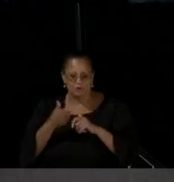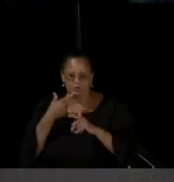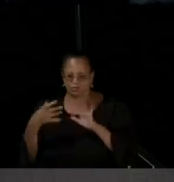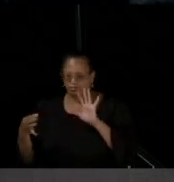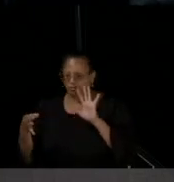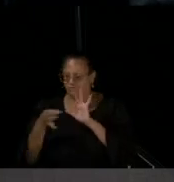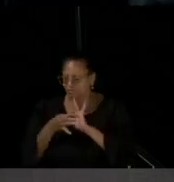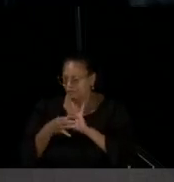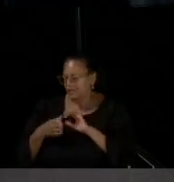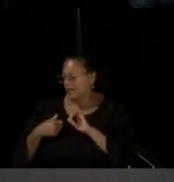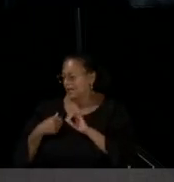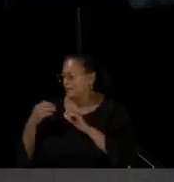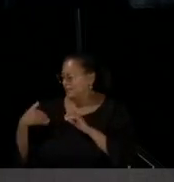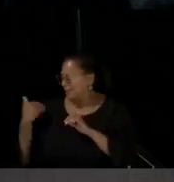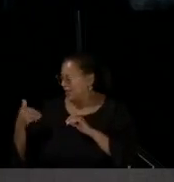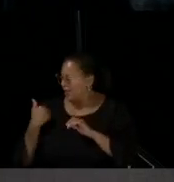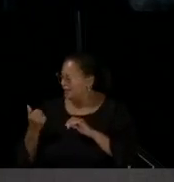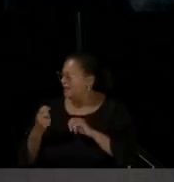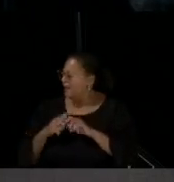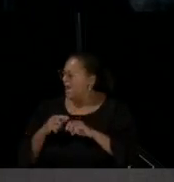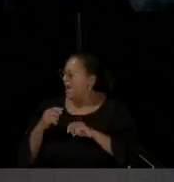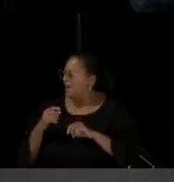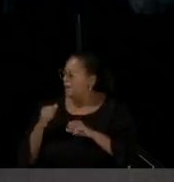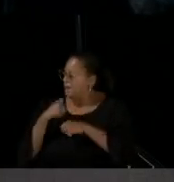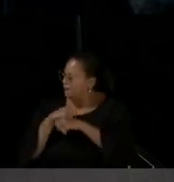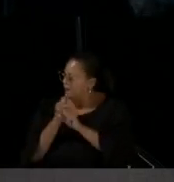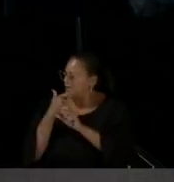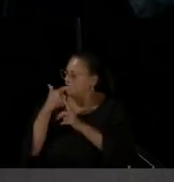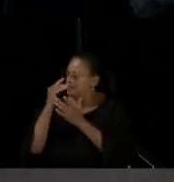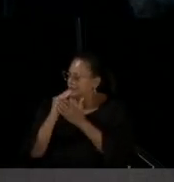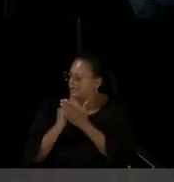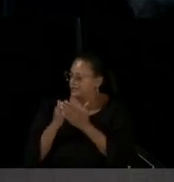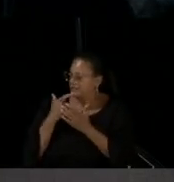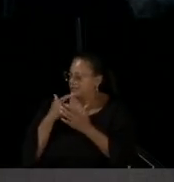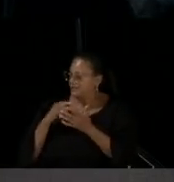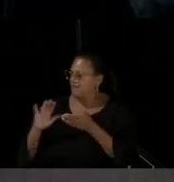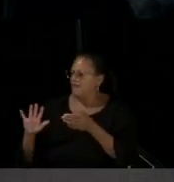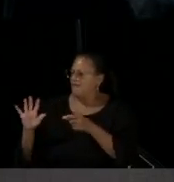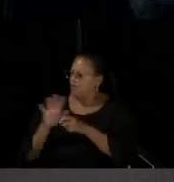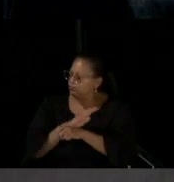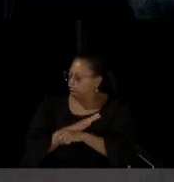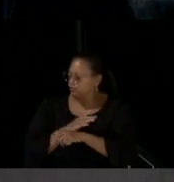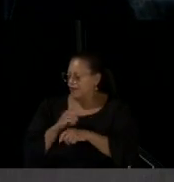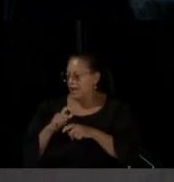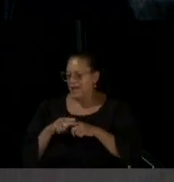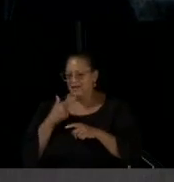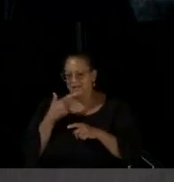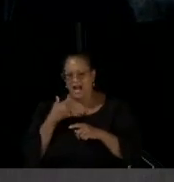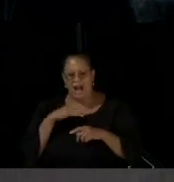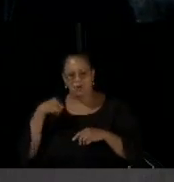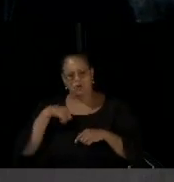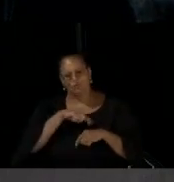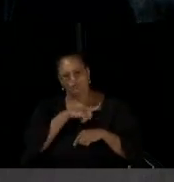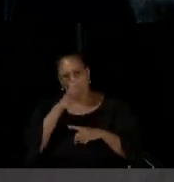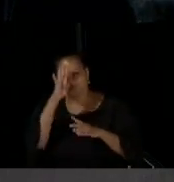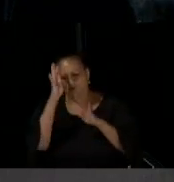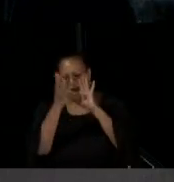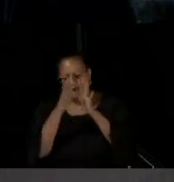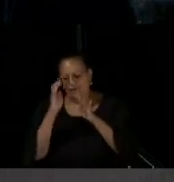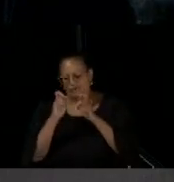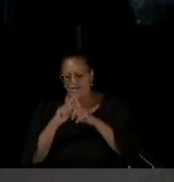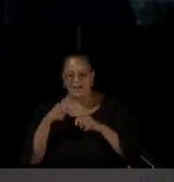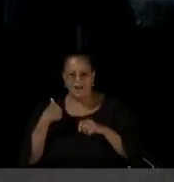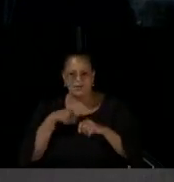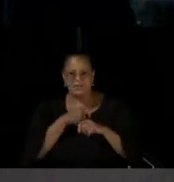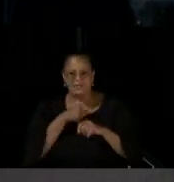engage them with the material, and make every lesson feel novel and relevant. He knows how to harness our creativity, and his assignments give us plenty